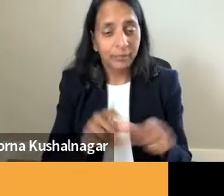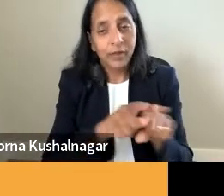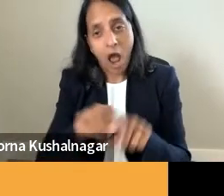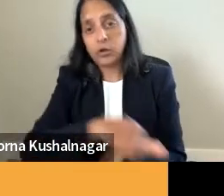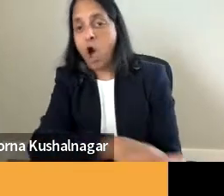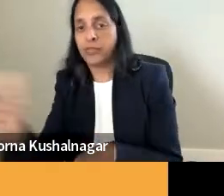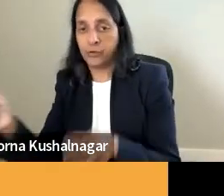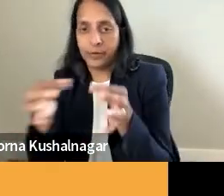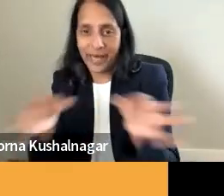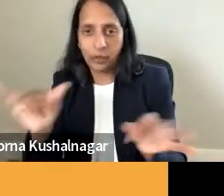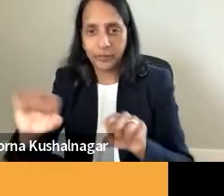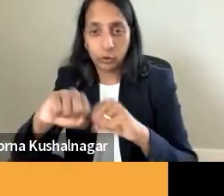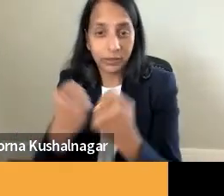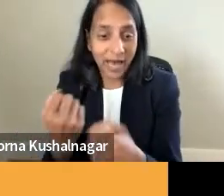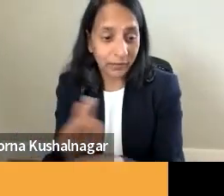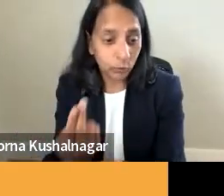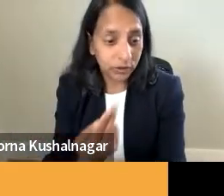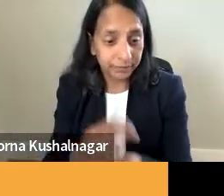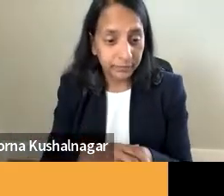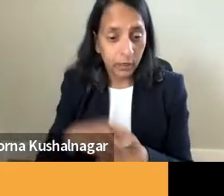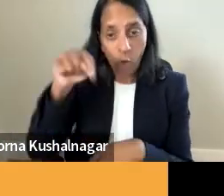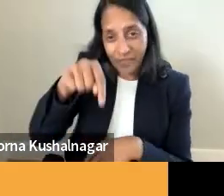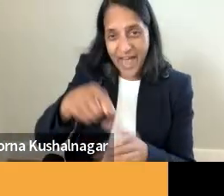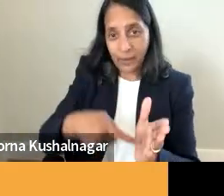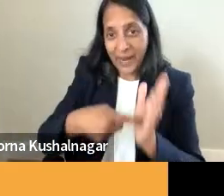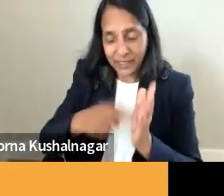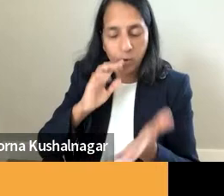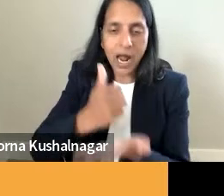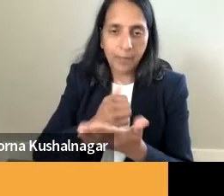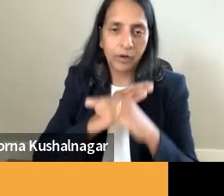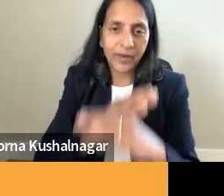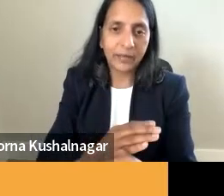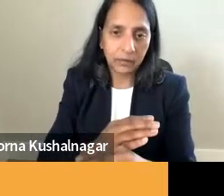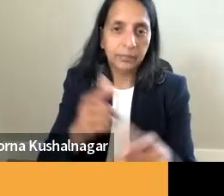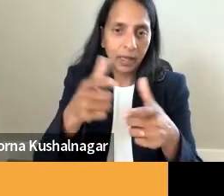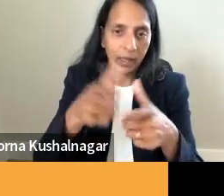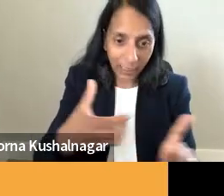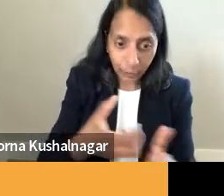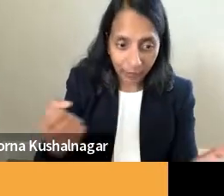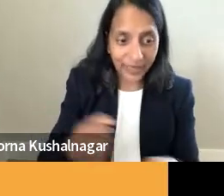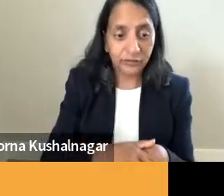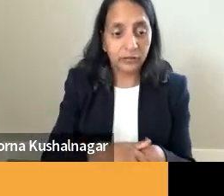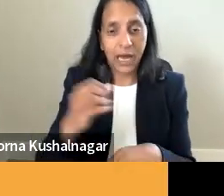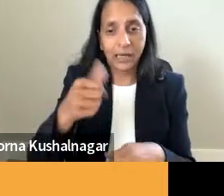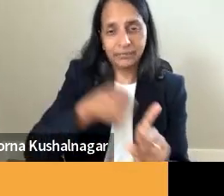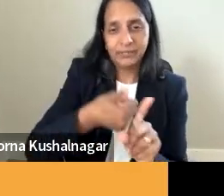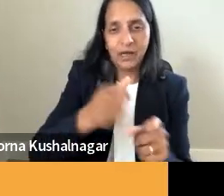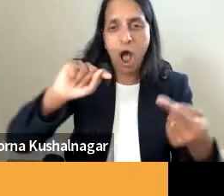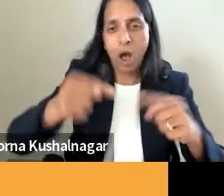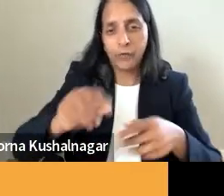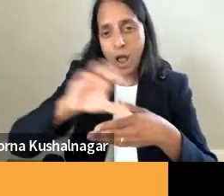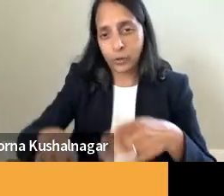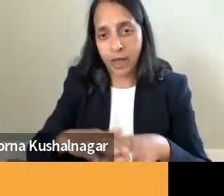has to be exposed to sign language and other languages that that particular culture or society uses. That would help to prevent